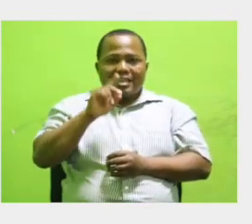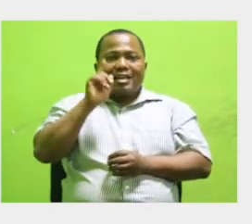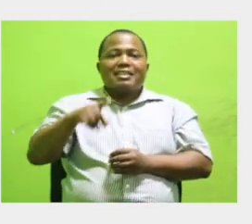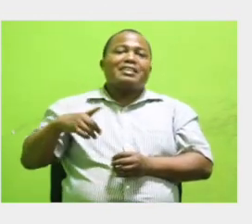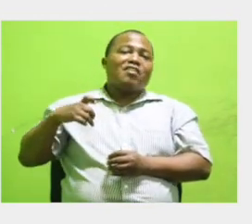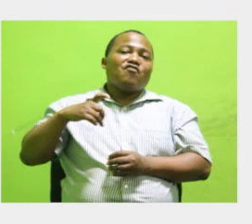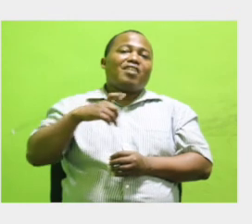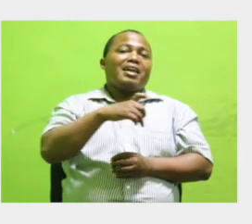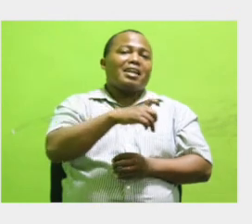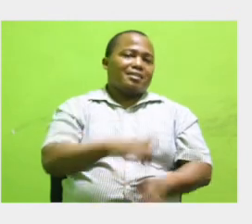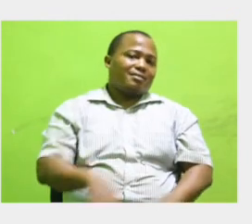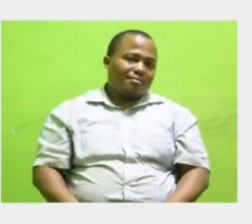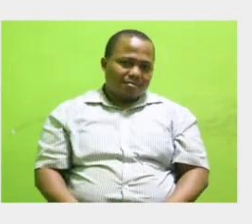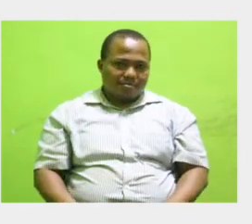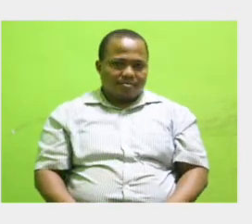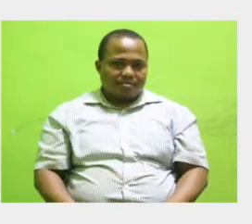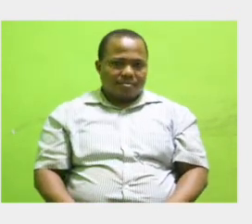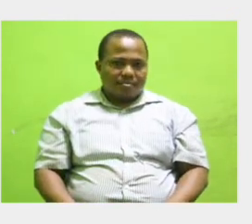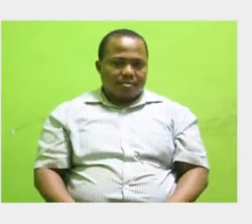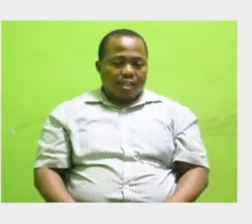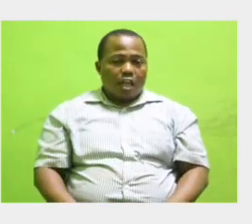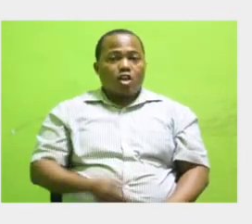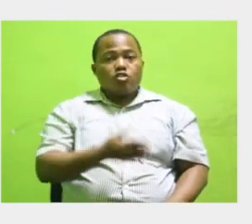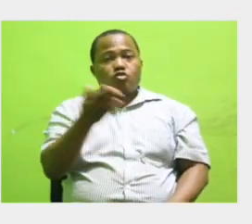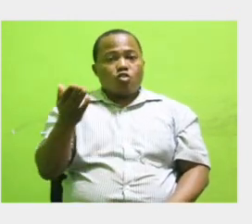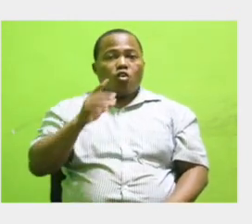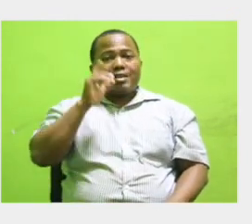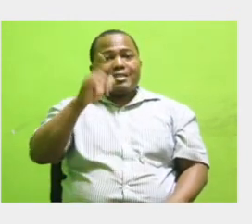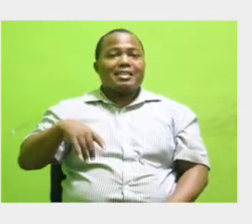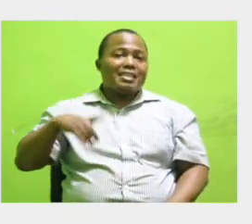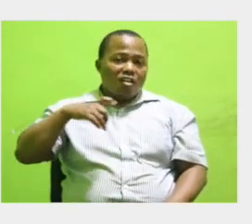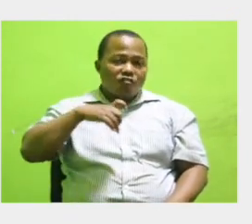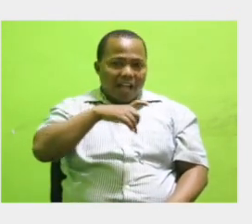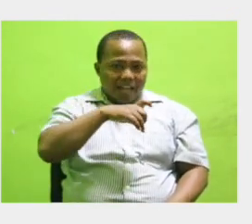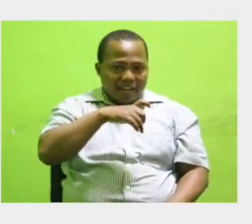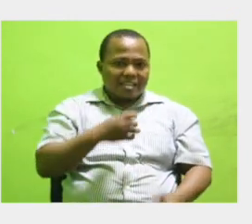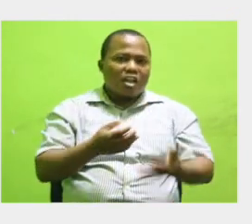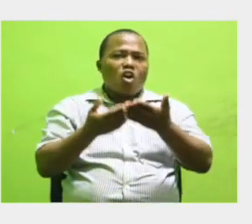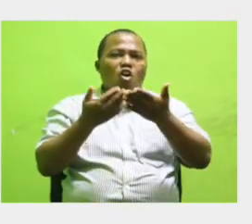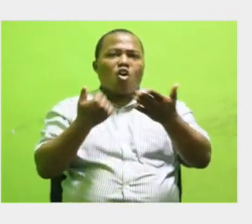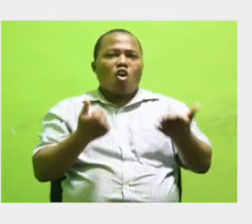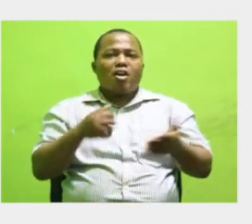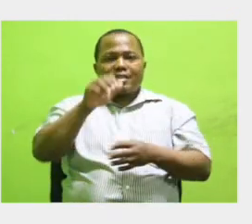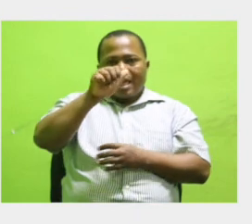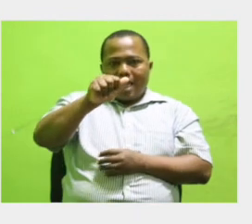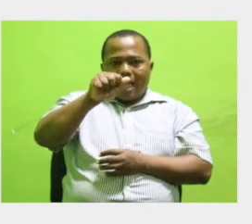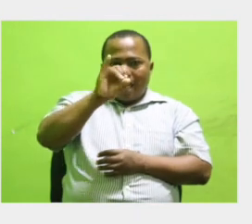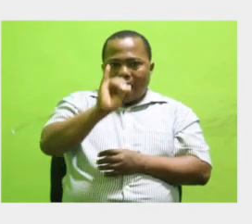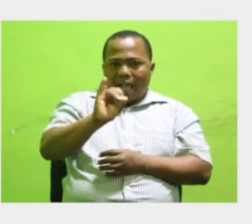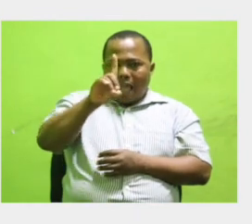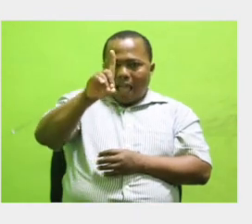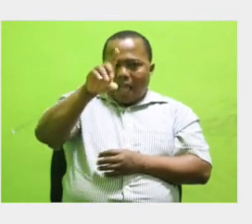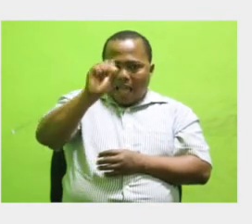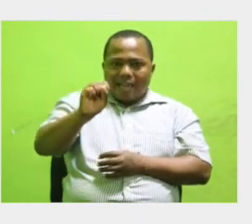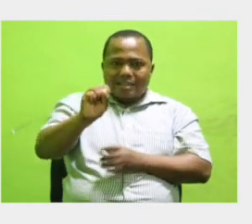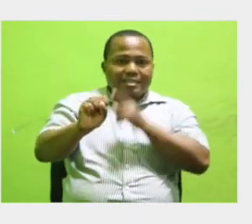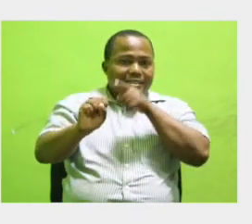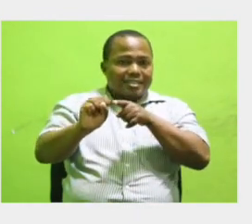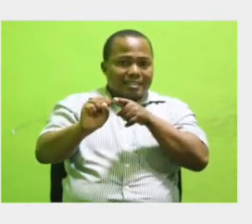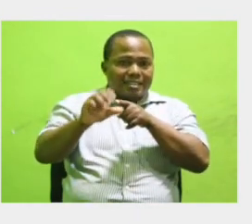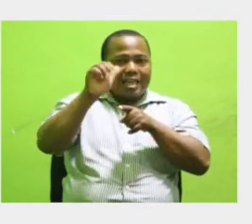AIDS are another disease which is caused by sexual contact. So the relationship is that they